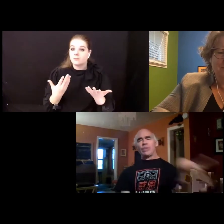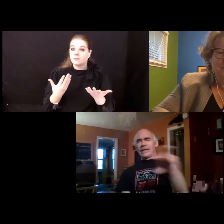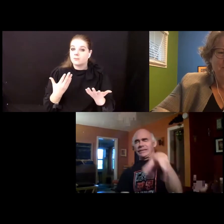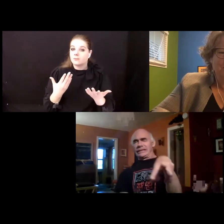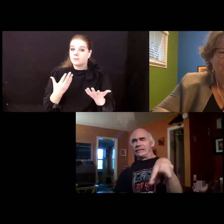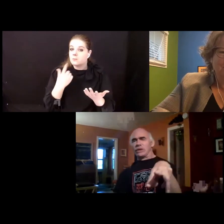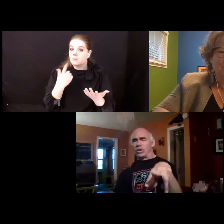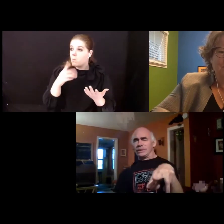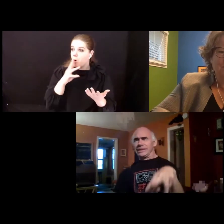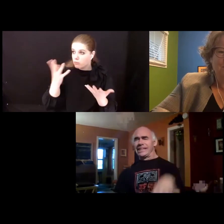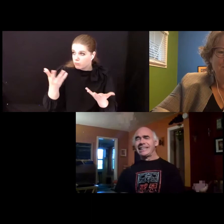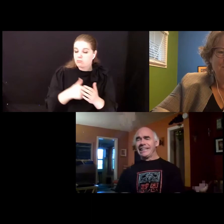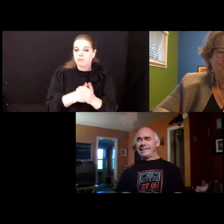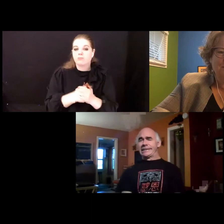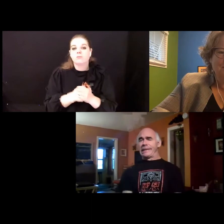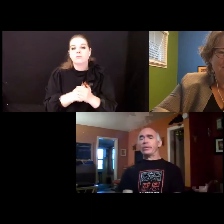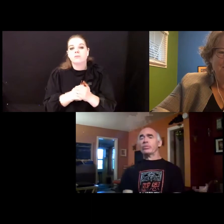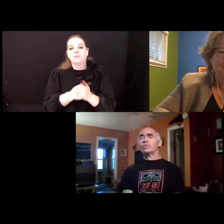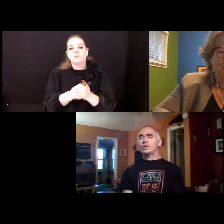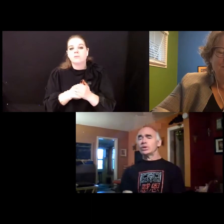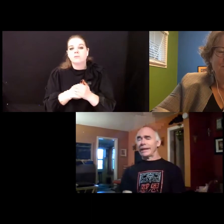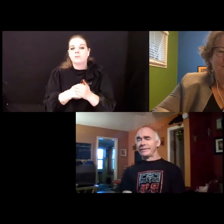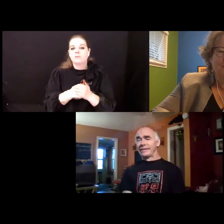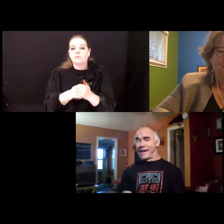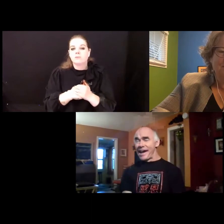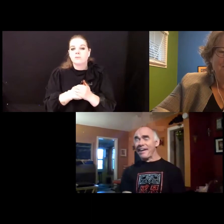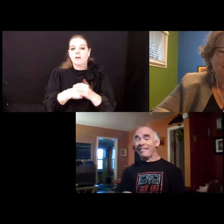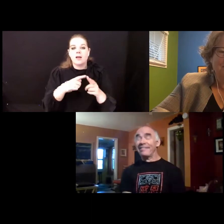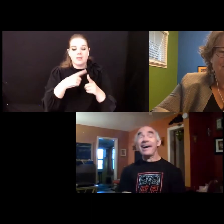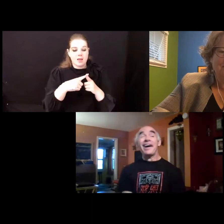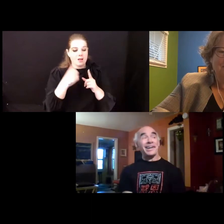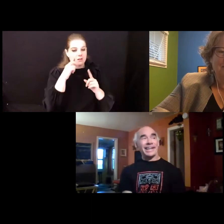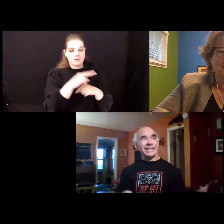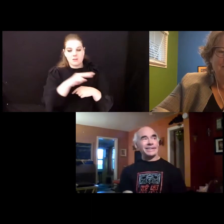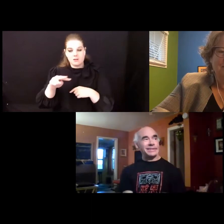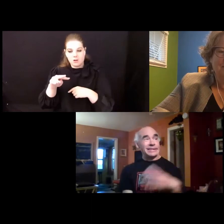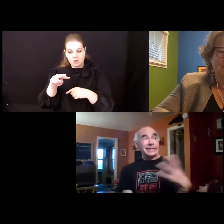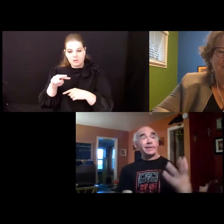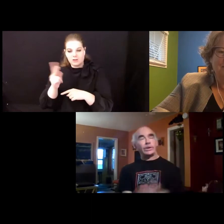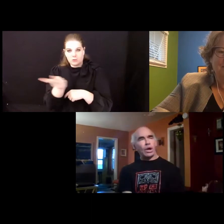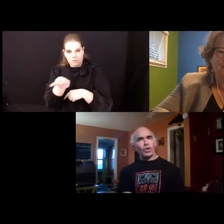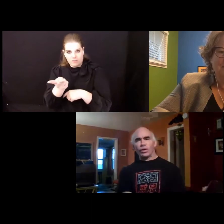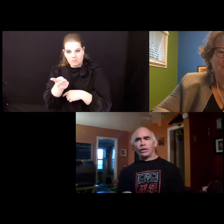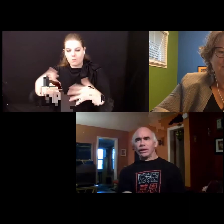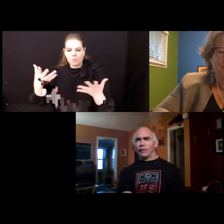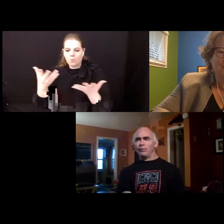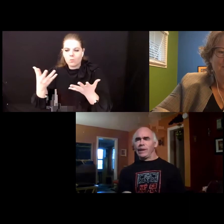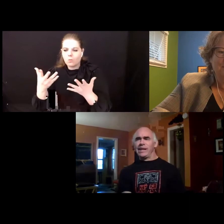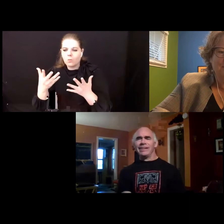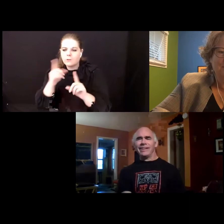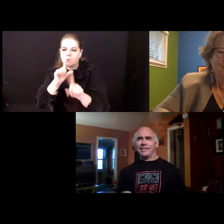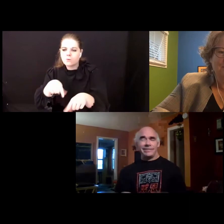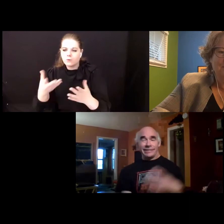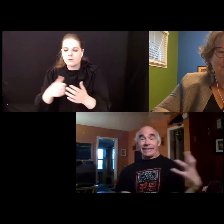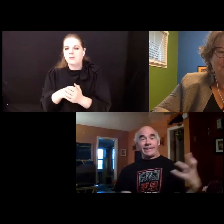she went to Joe and Tina and said, what would you like to have? And I think Joe ordered a